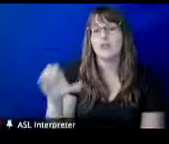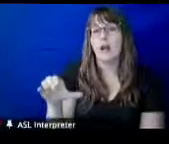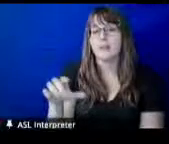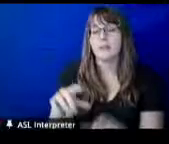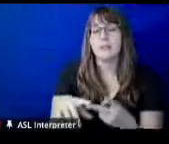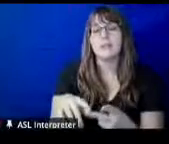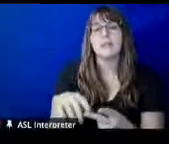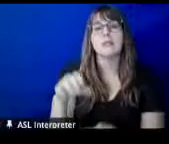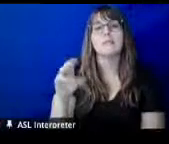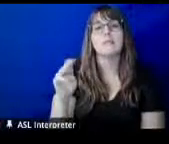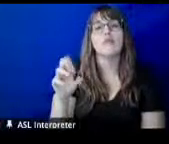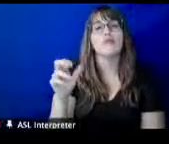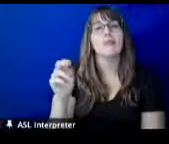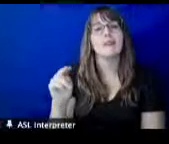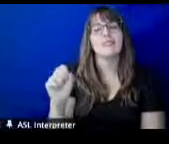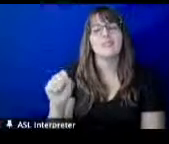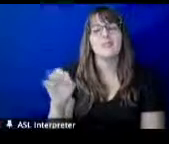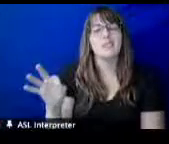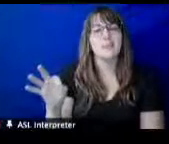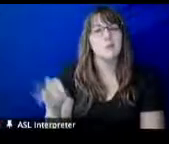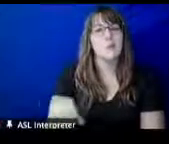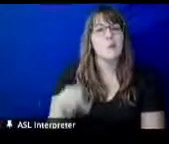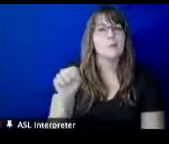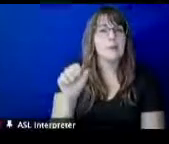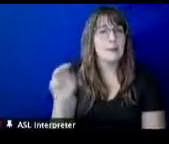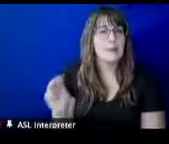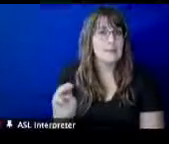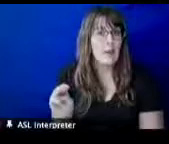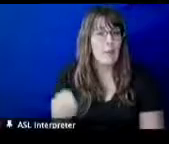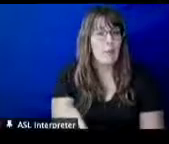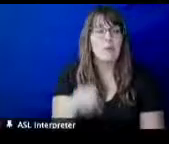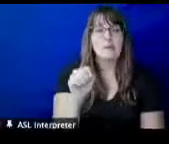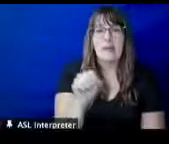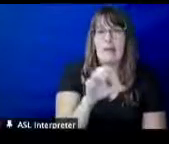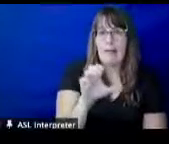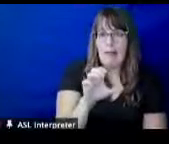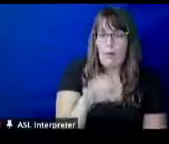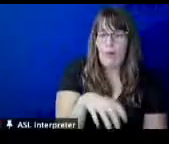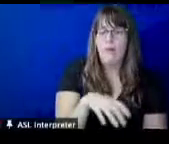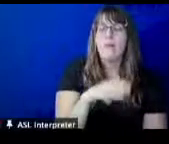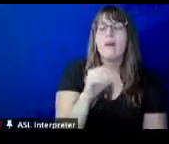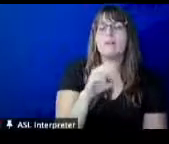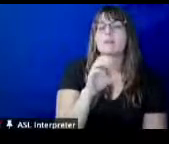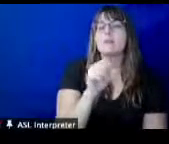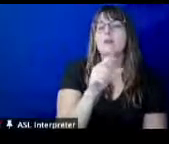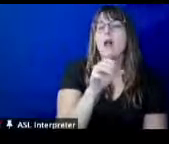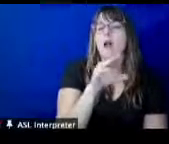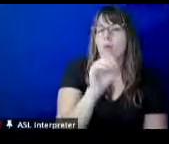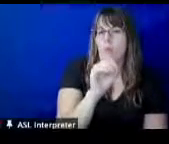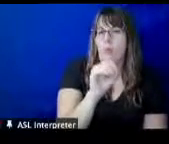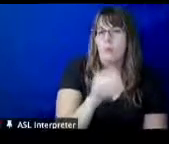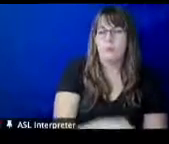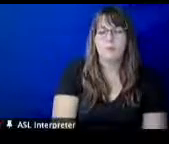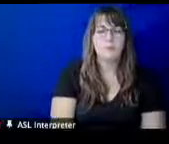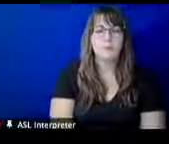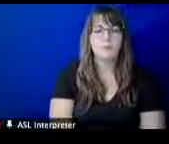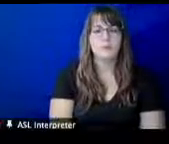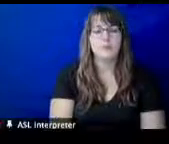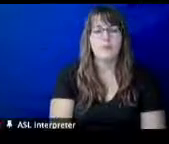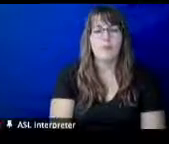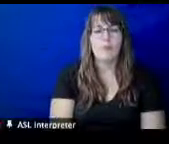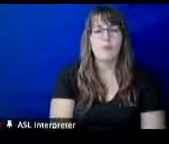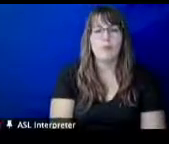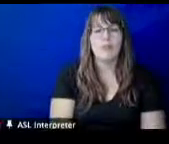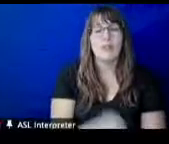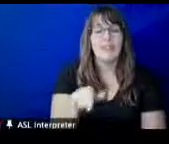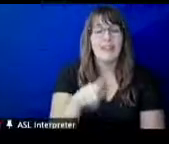San Francisco, San Mateo, Santa Clara, and Solano counties and their surrounding areas. For this